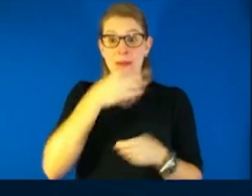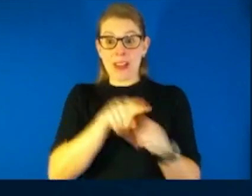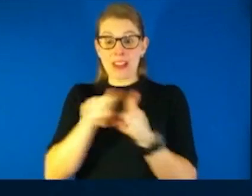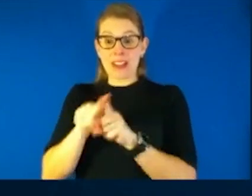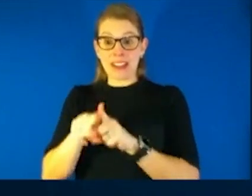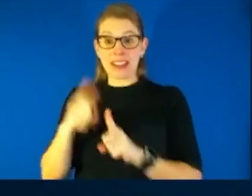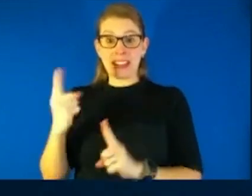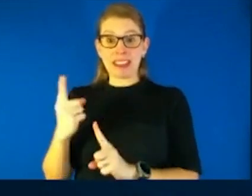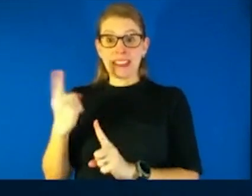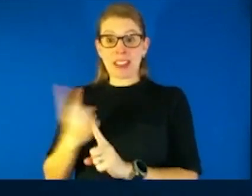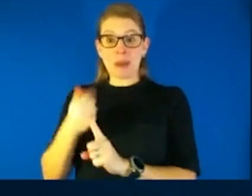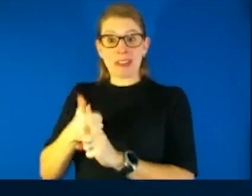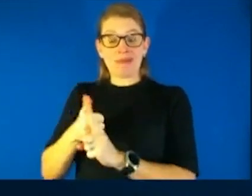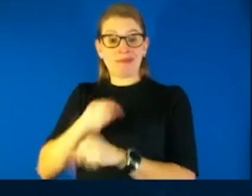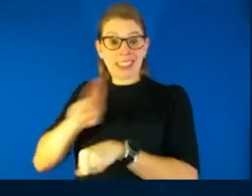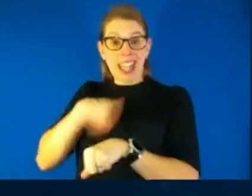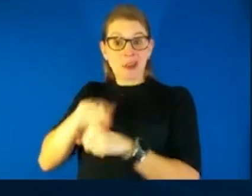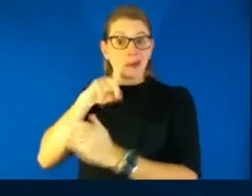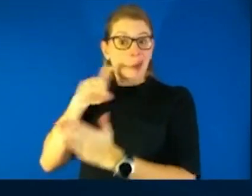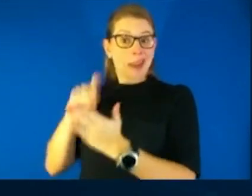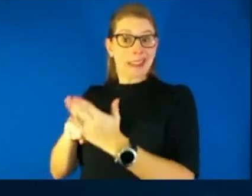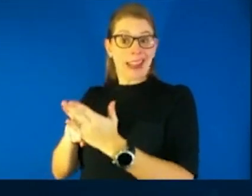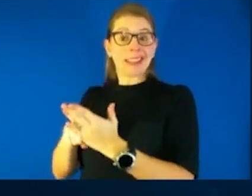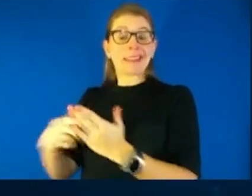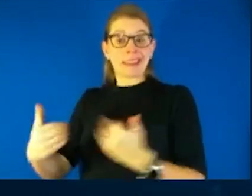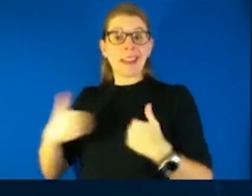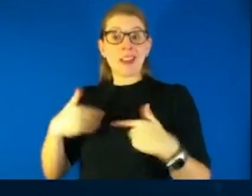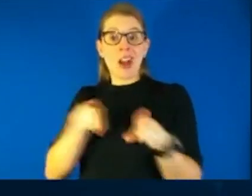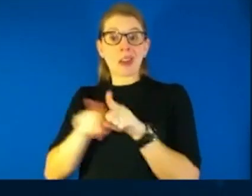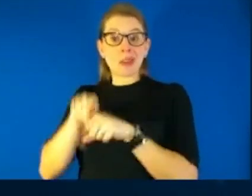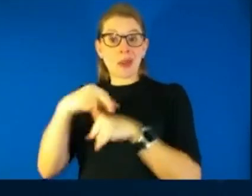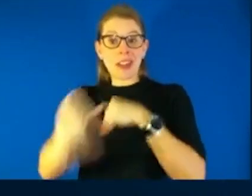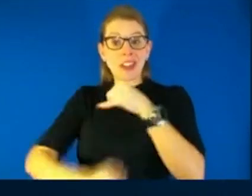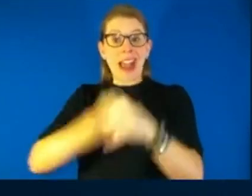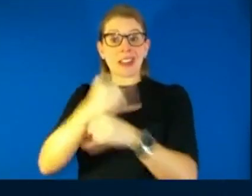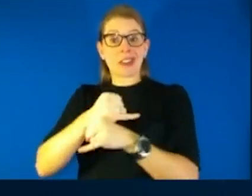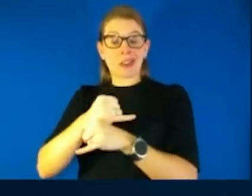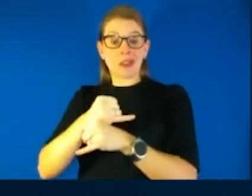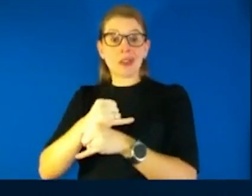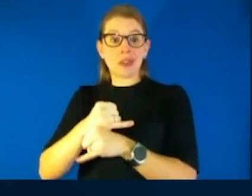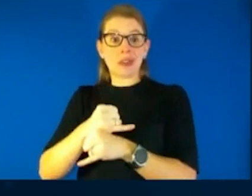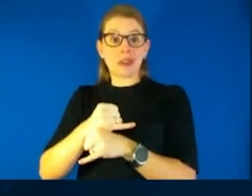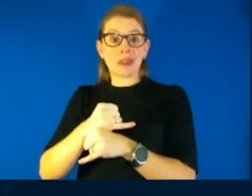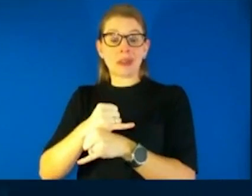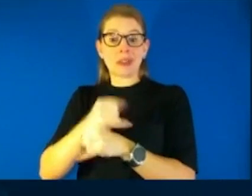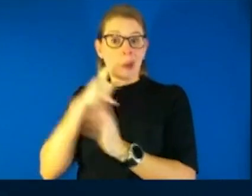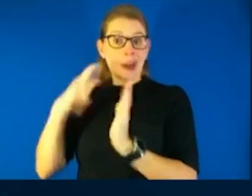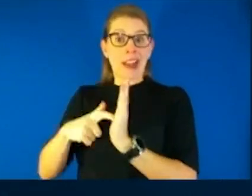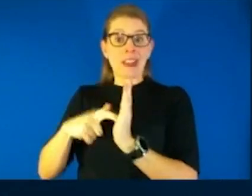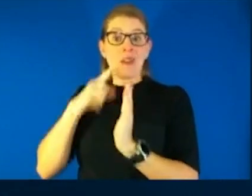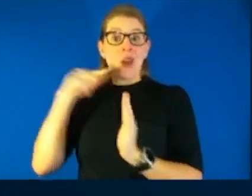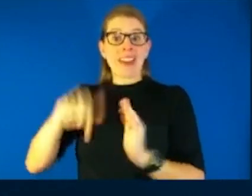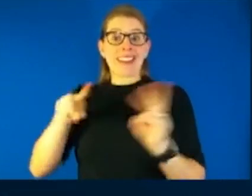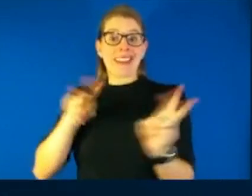who is recognized nationally and truly internationally on this topic, and especially in terms of